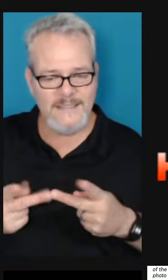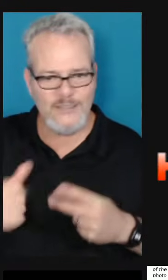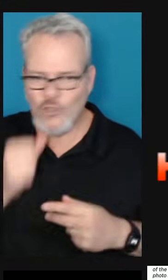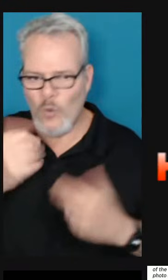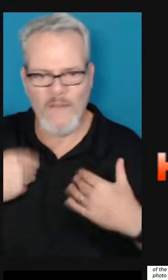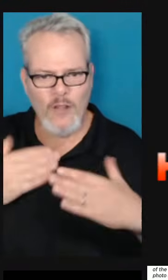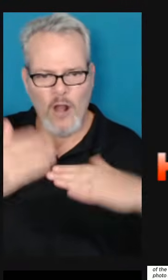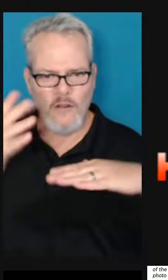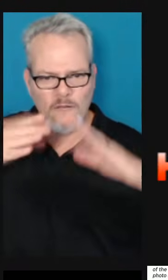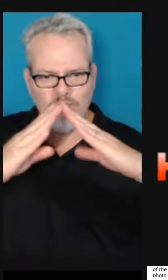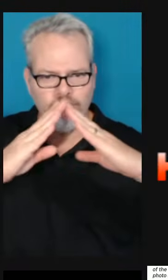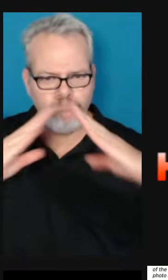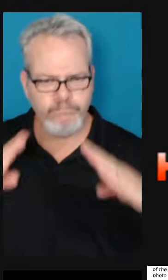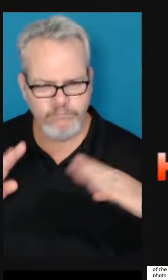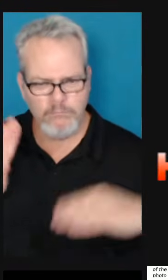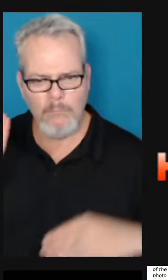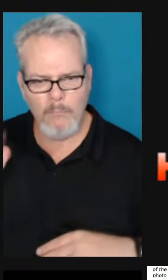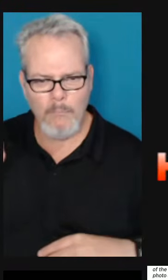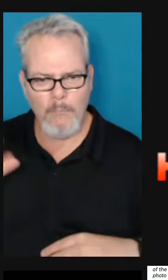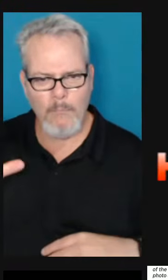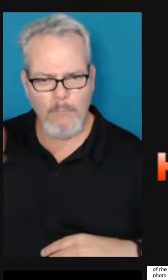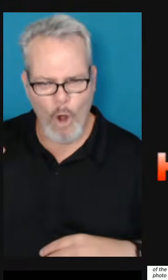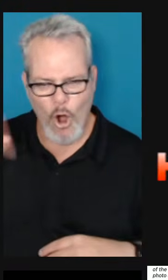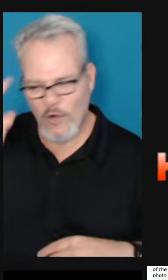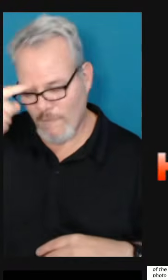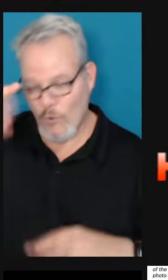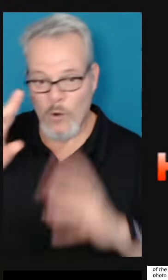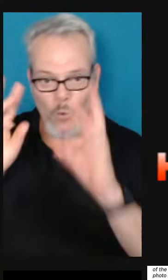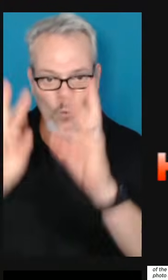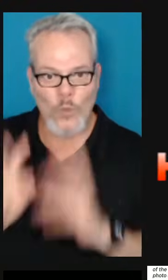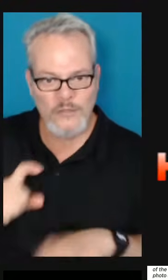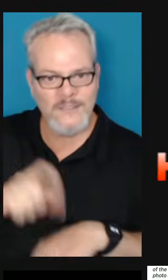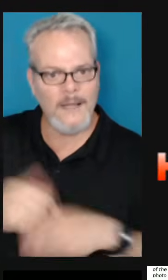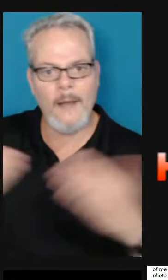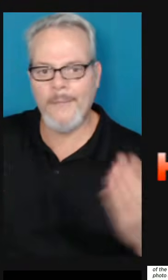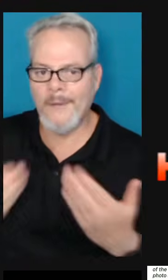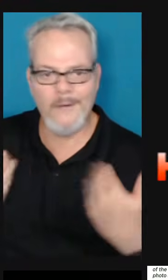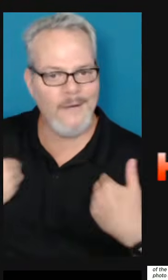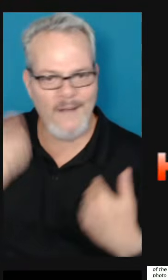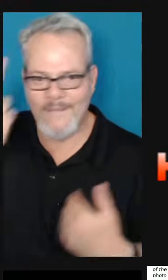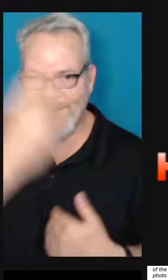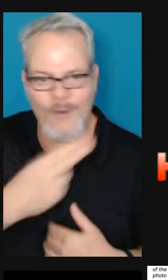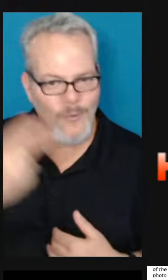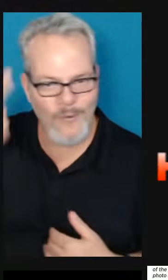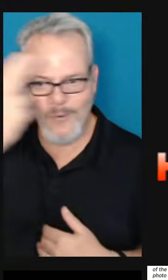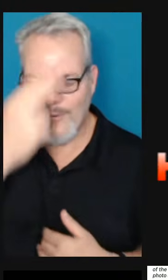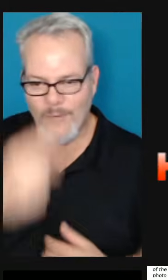animals to winter in here, in Hawaii. It's not something we have.